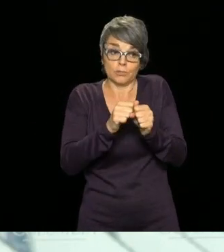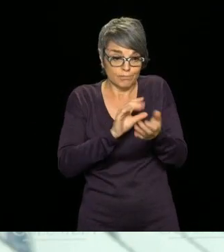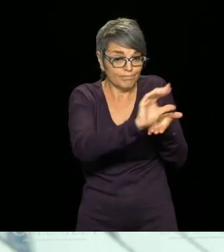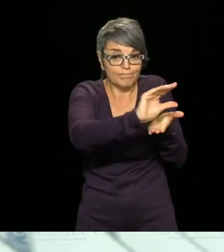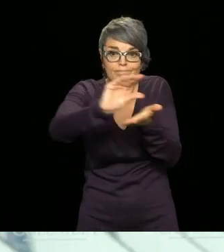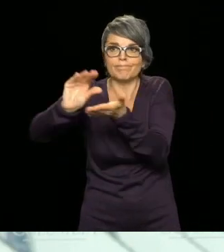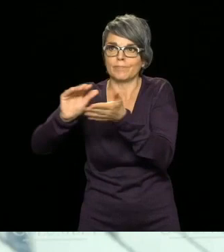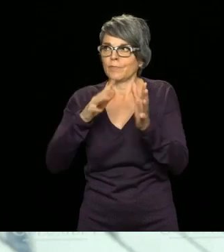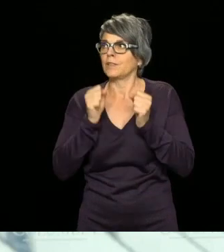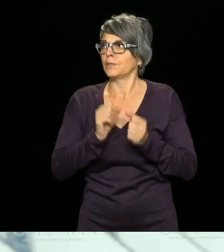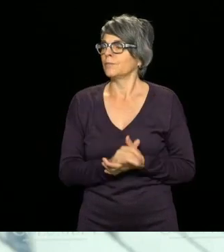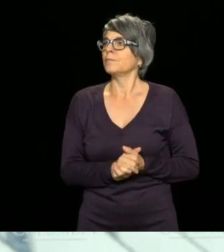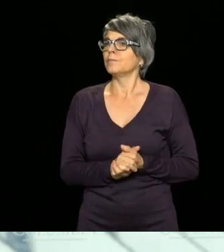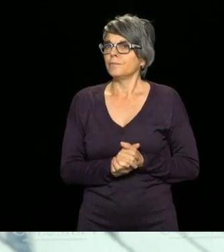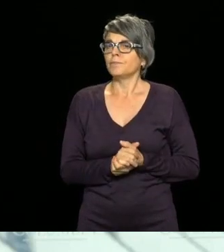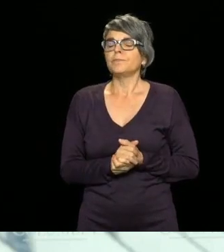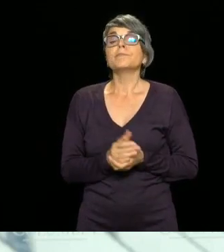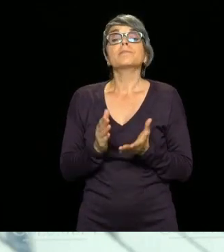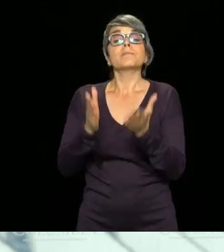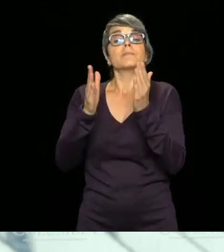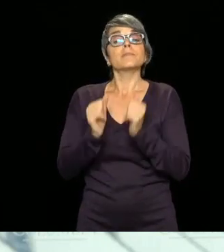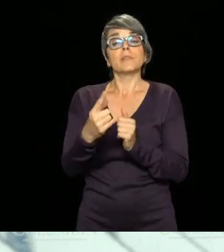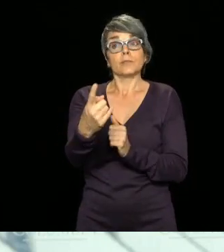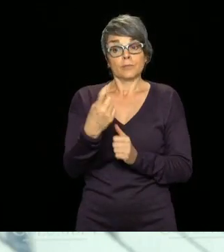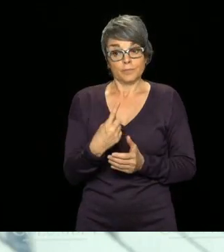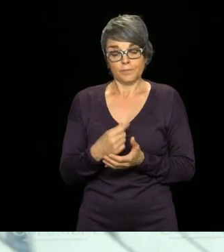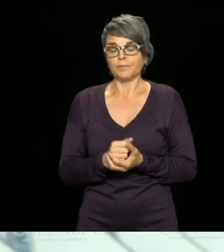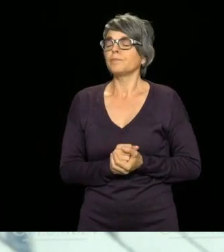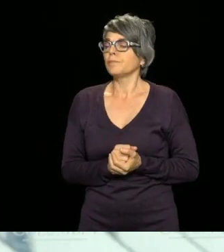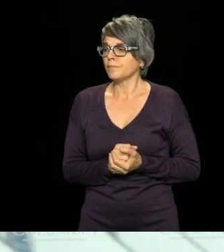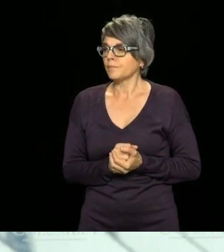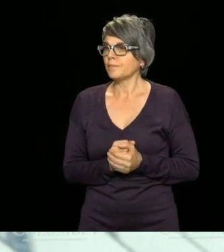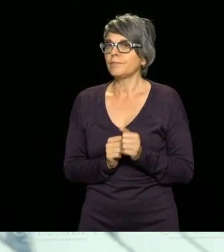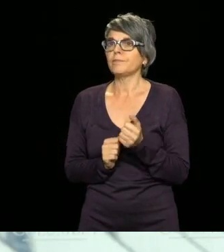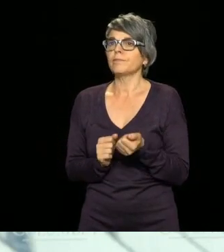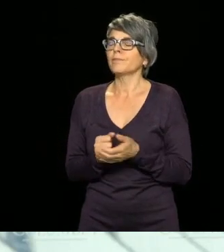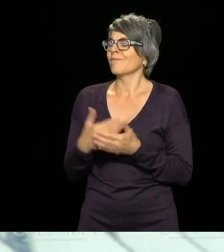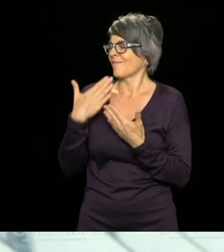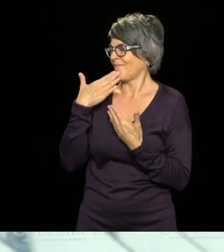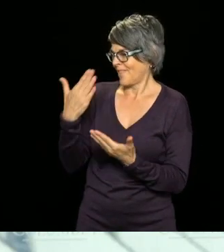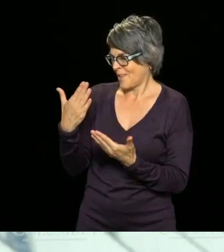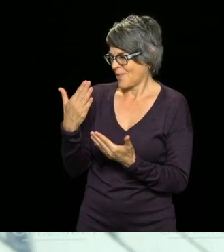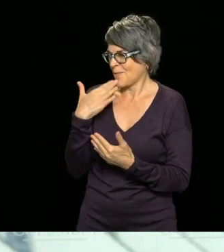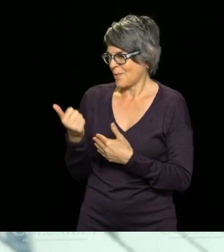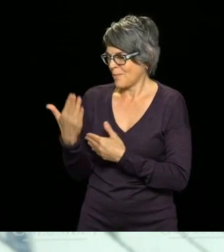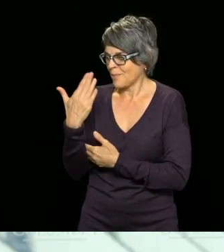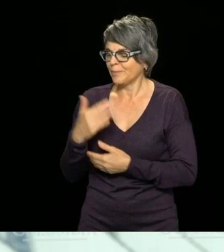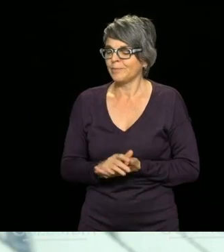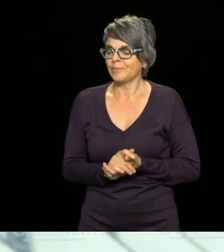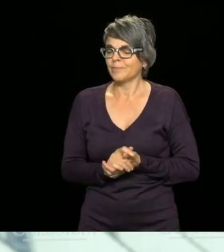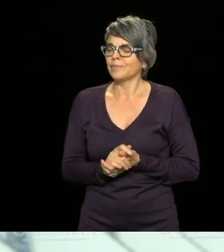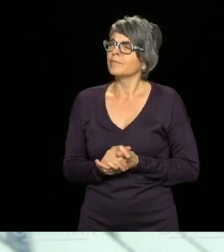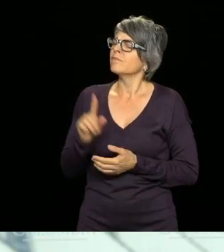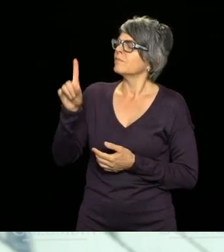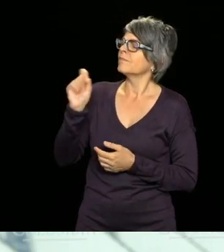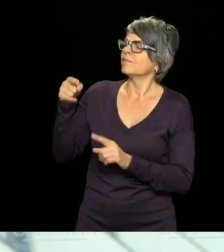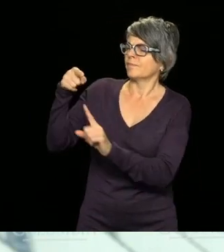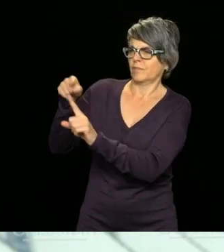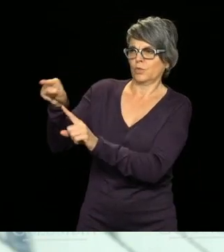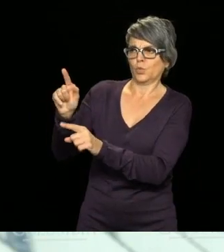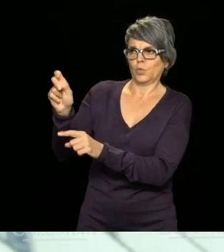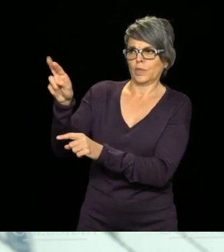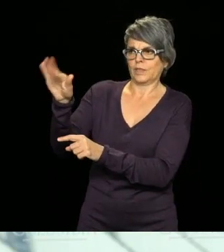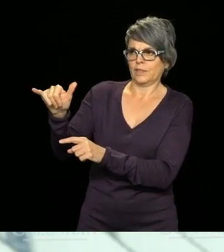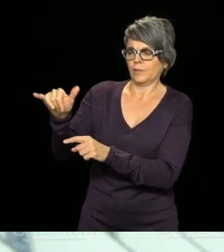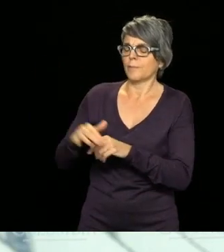Next question is from Lisa Cordesco, CHLY. Thank you. Good morning. I'm wondering, Tracy, how has COVID-19